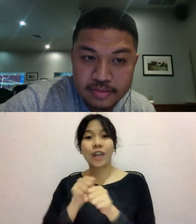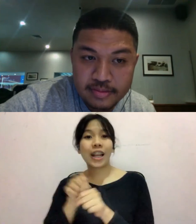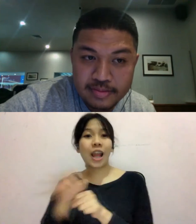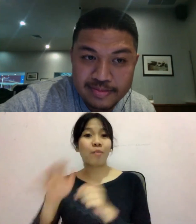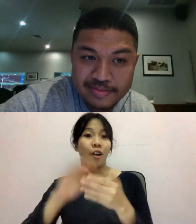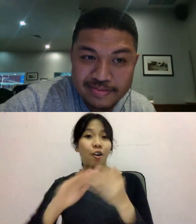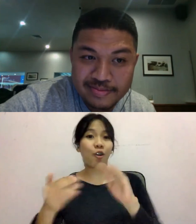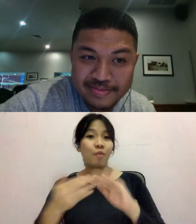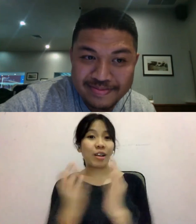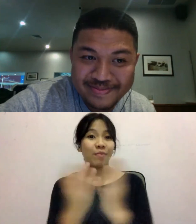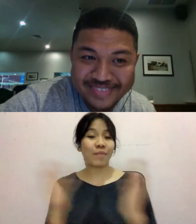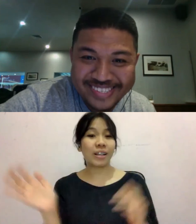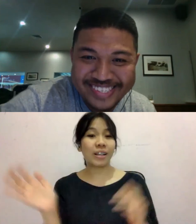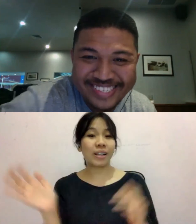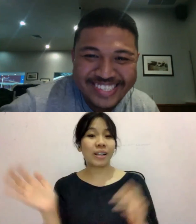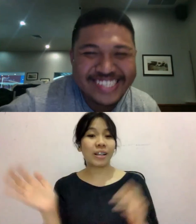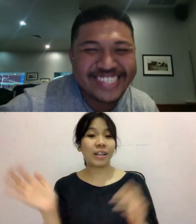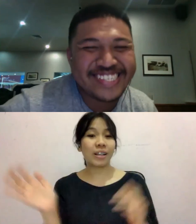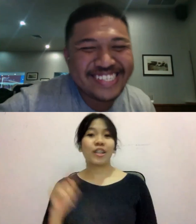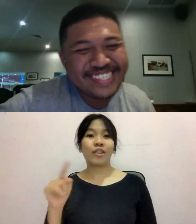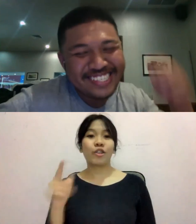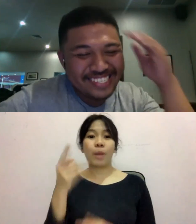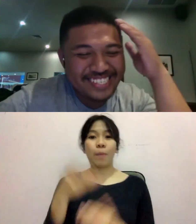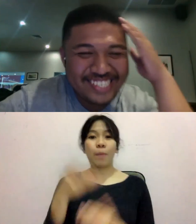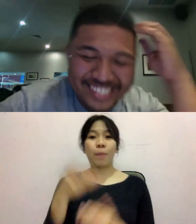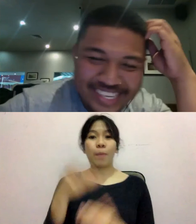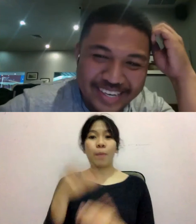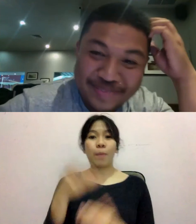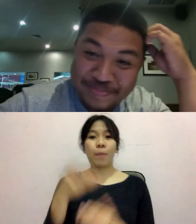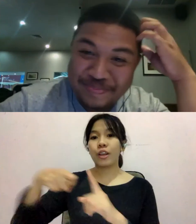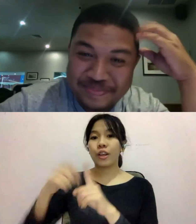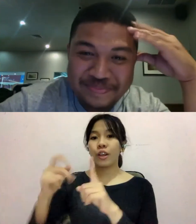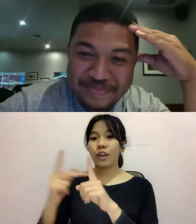your movie, Khozy. Thank you so much for doing it.